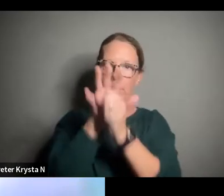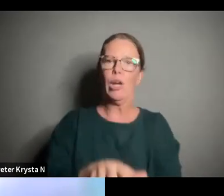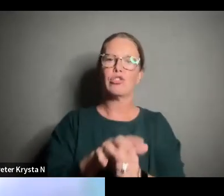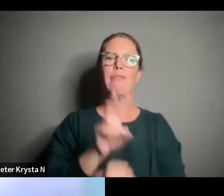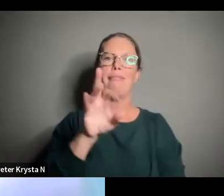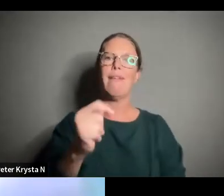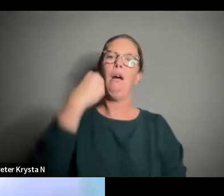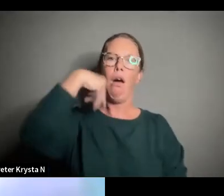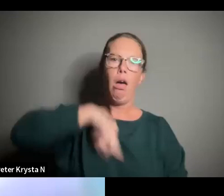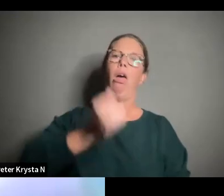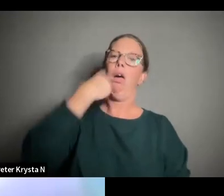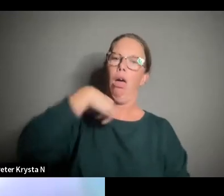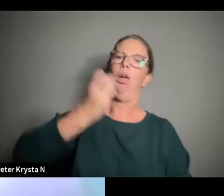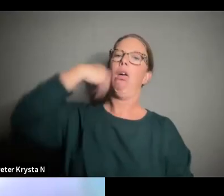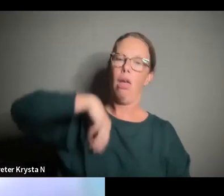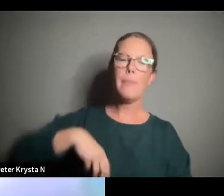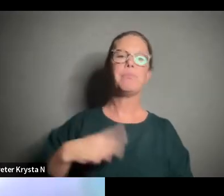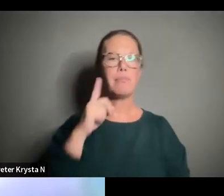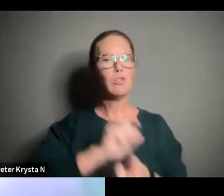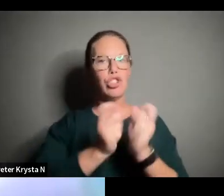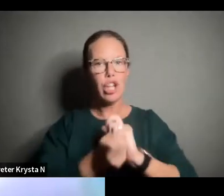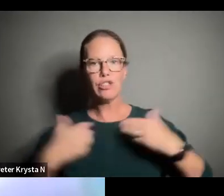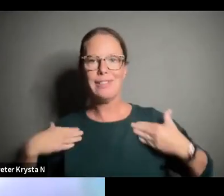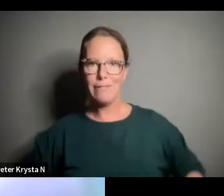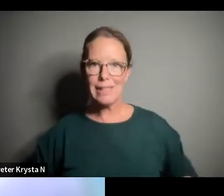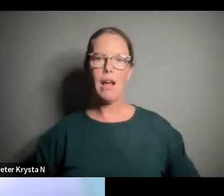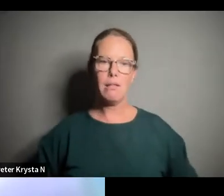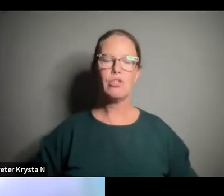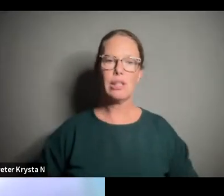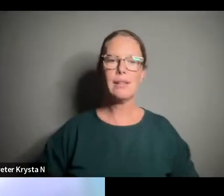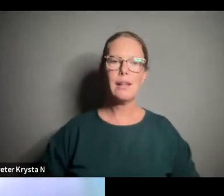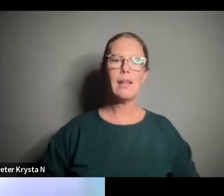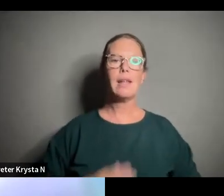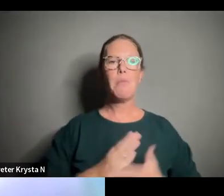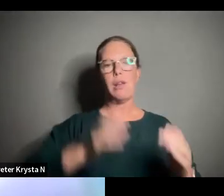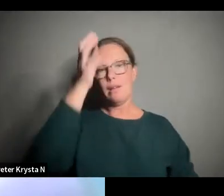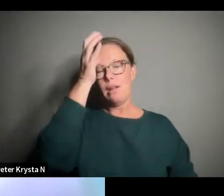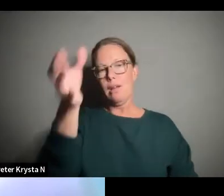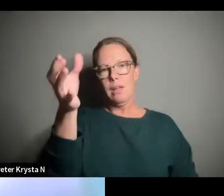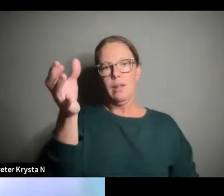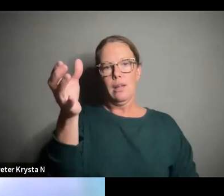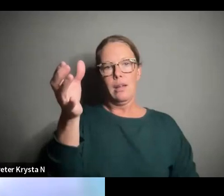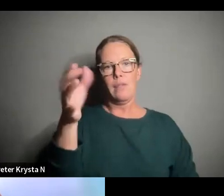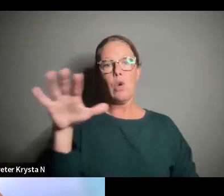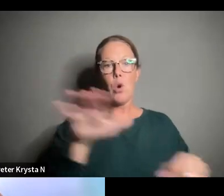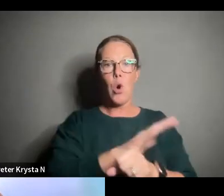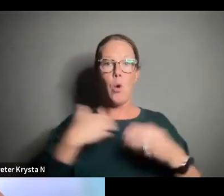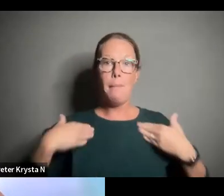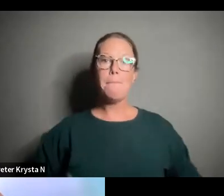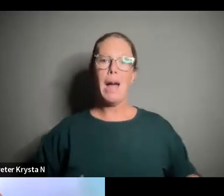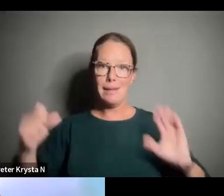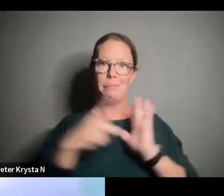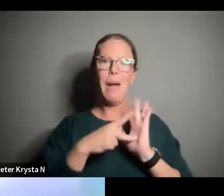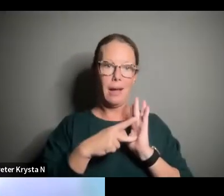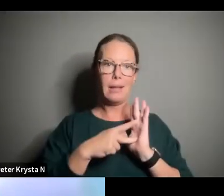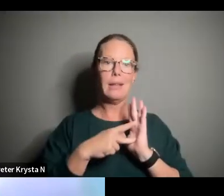into your lungs. So it changes the physiology, which is, again, part of this concept of getting your entire body back to a